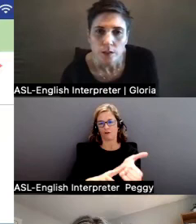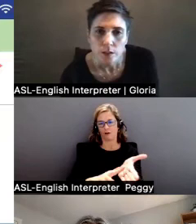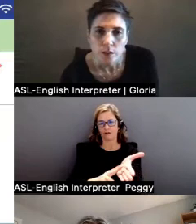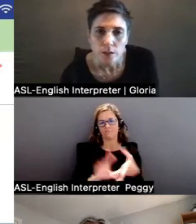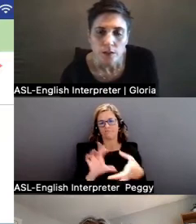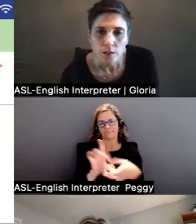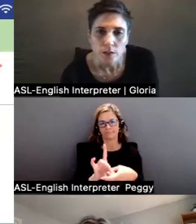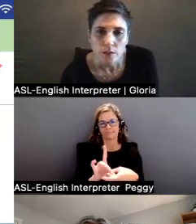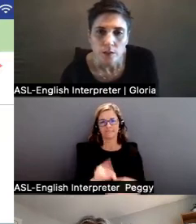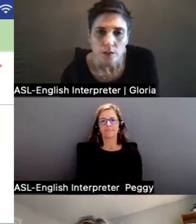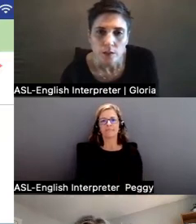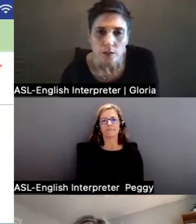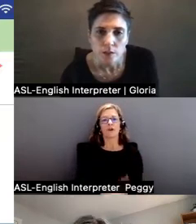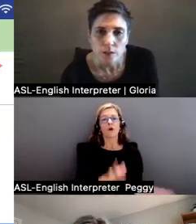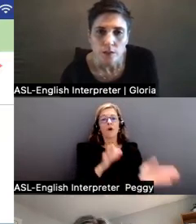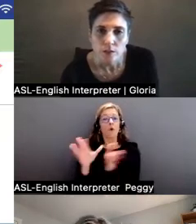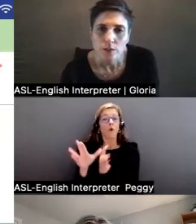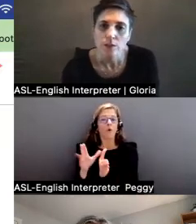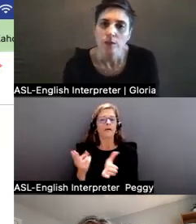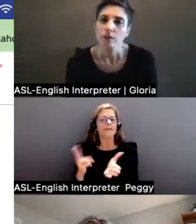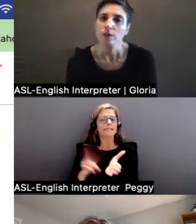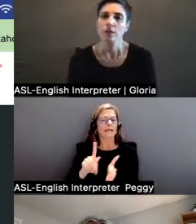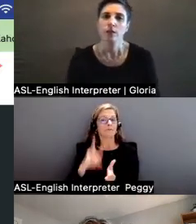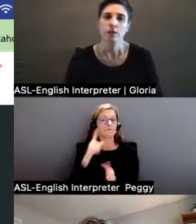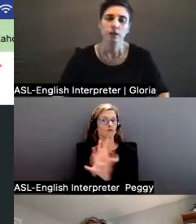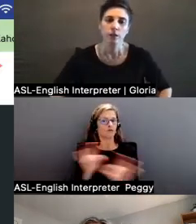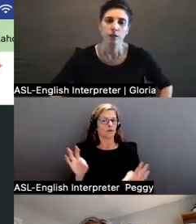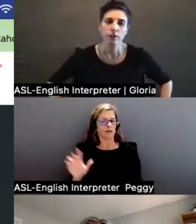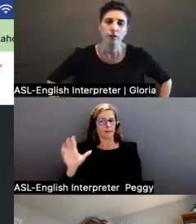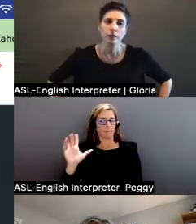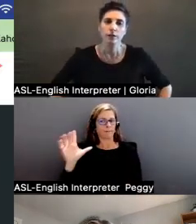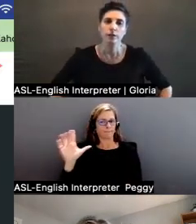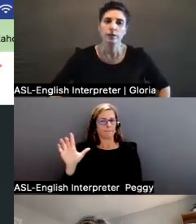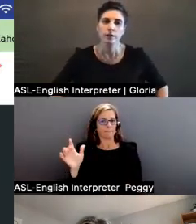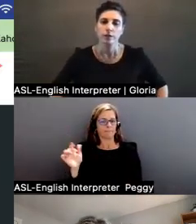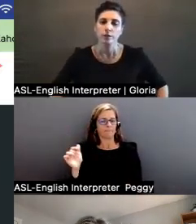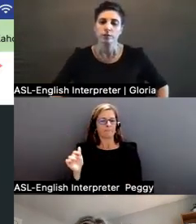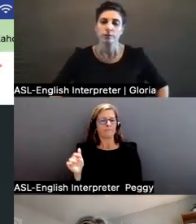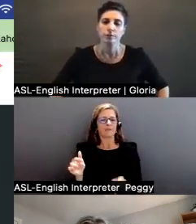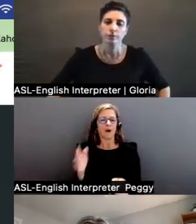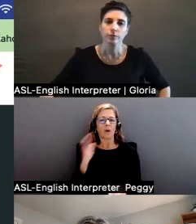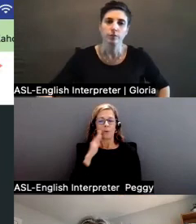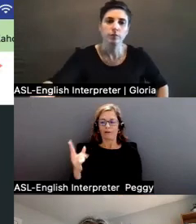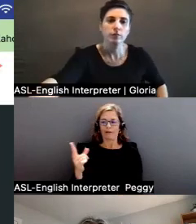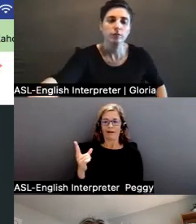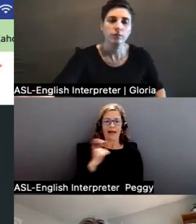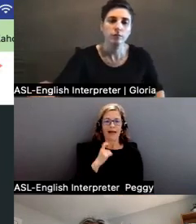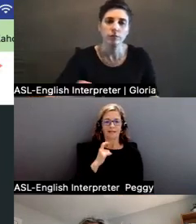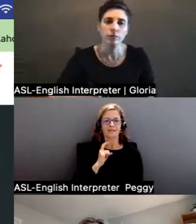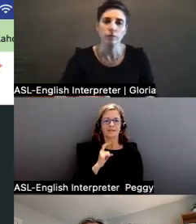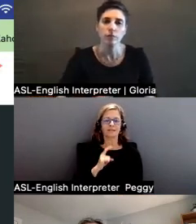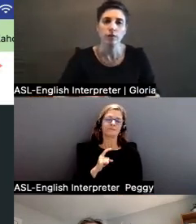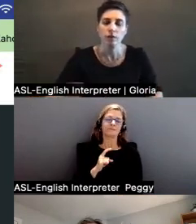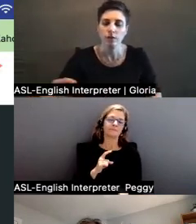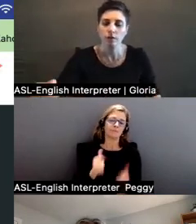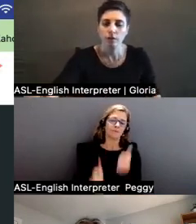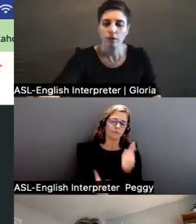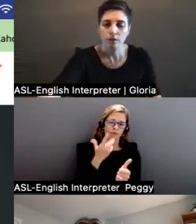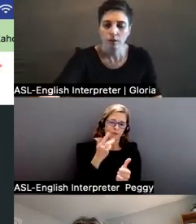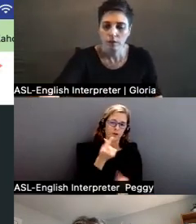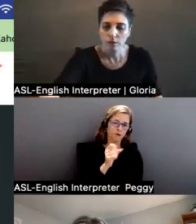quick option. Choose sign up for free. And what they will do, they will ask you to try to join a specific thing